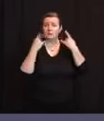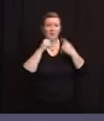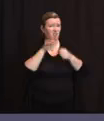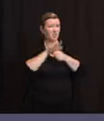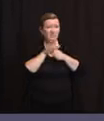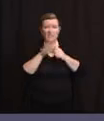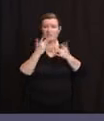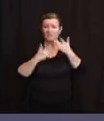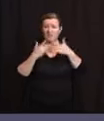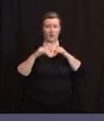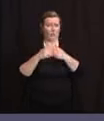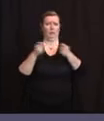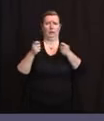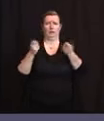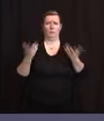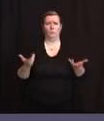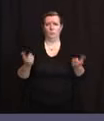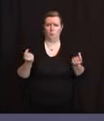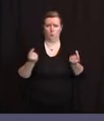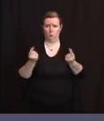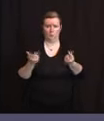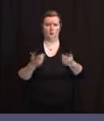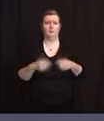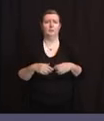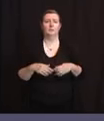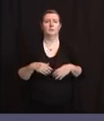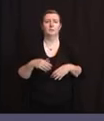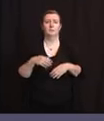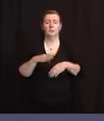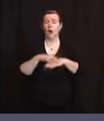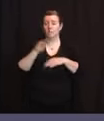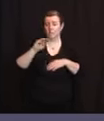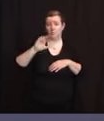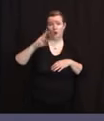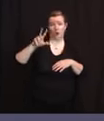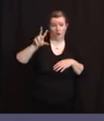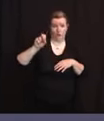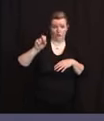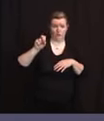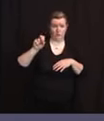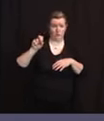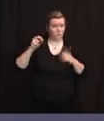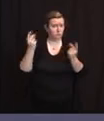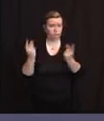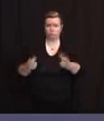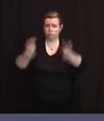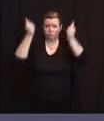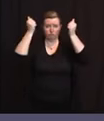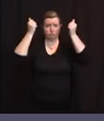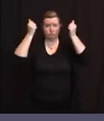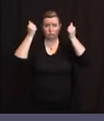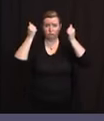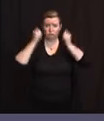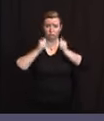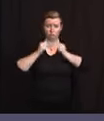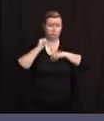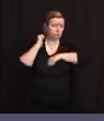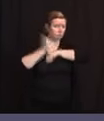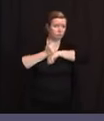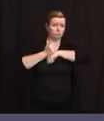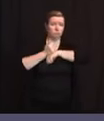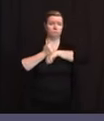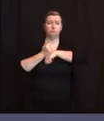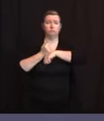Also, on March 30th, we immediately pursued and finalized an arrangement with